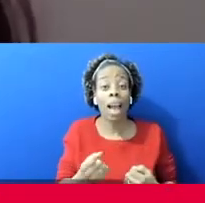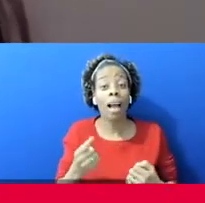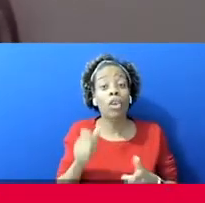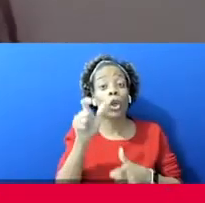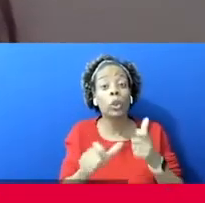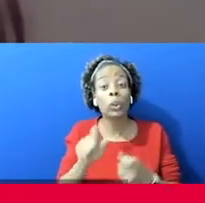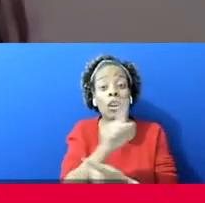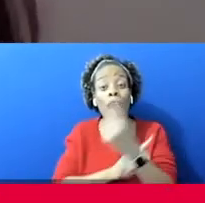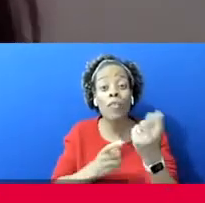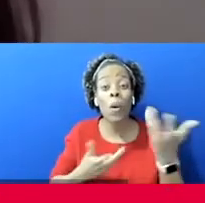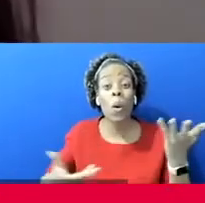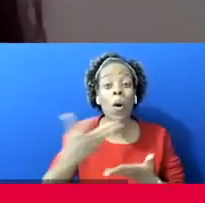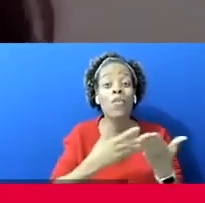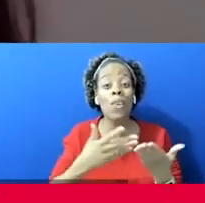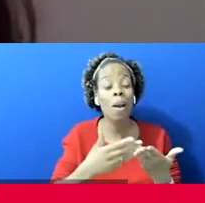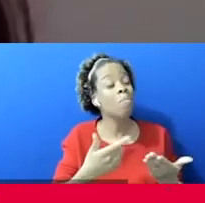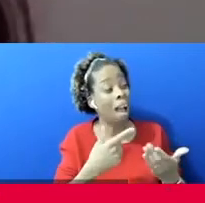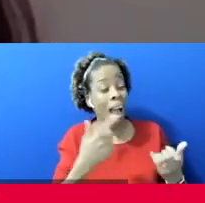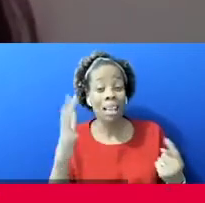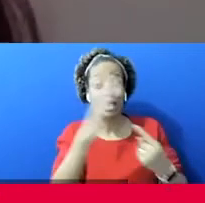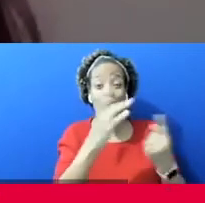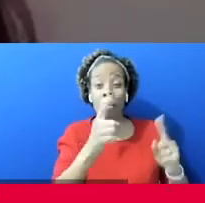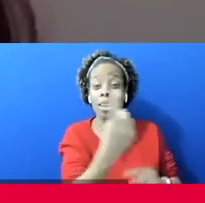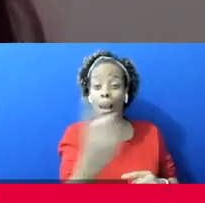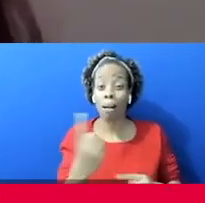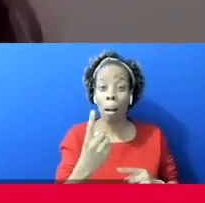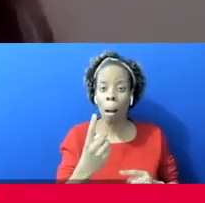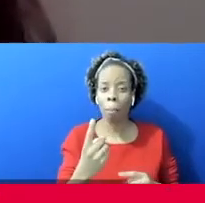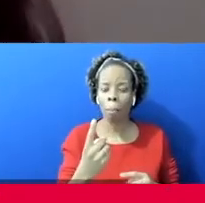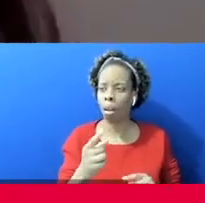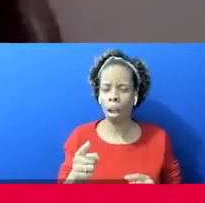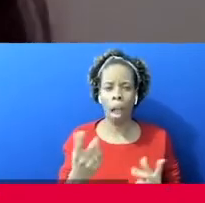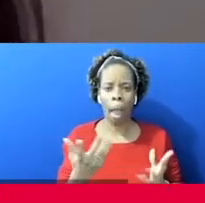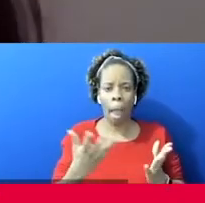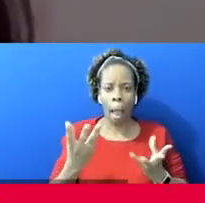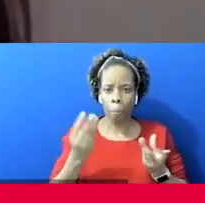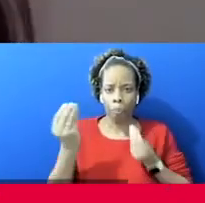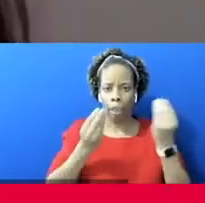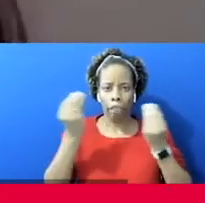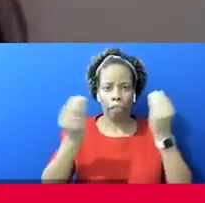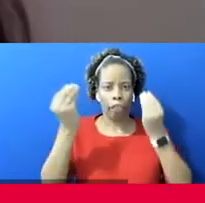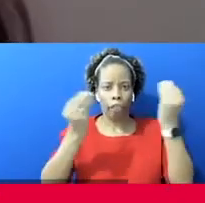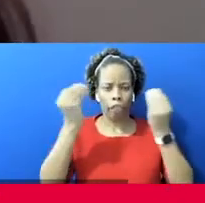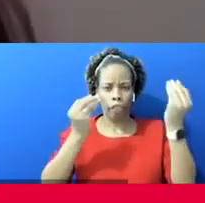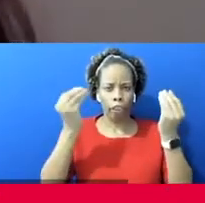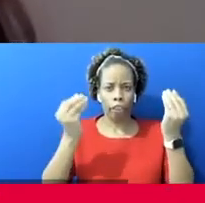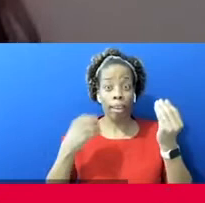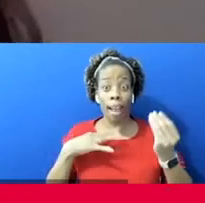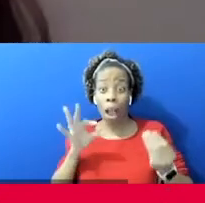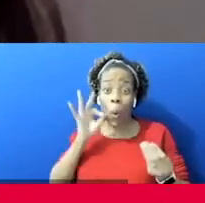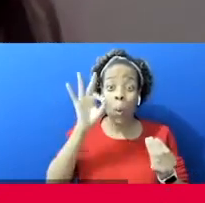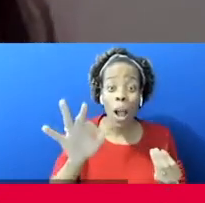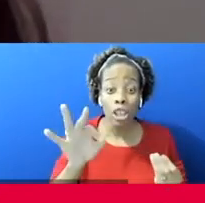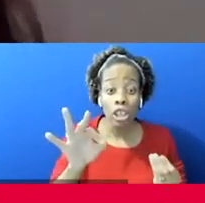meant to be held accountable and ask questions. It turns out to just be, you know, they're just waffling for a good 45 minutes and any questions you do want to ask